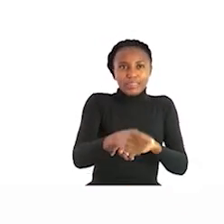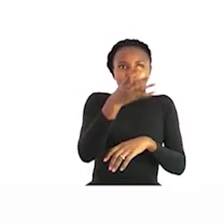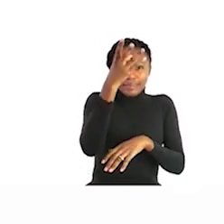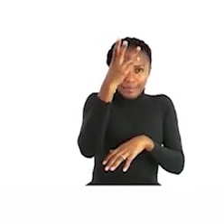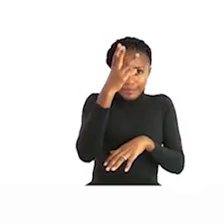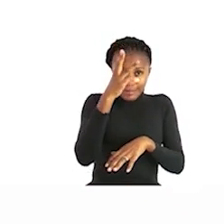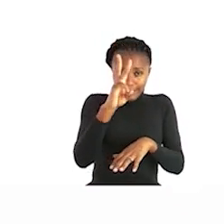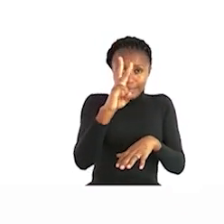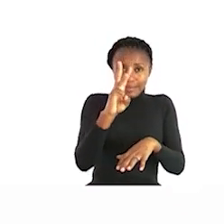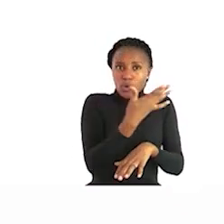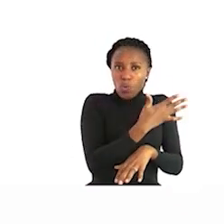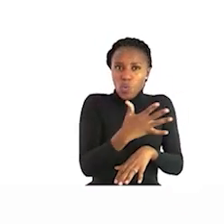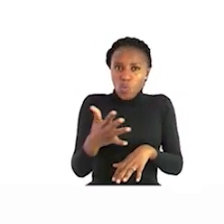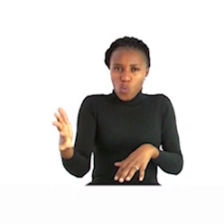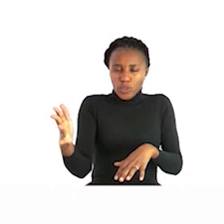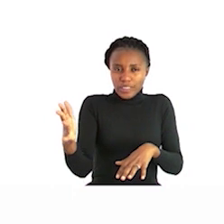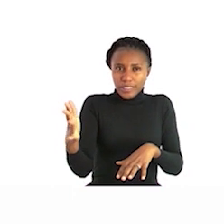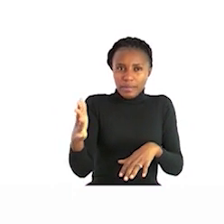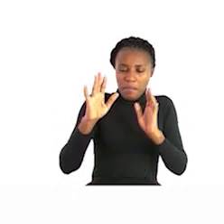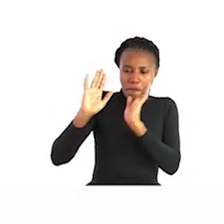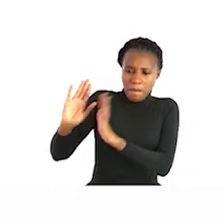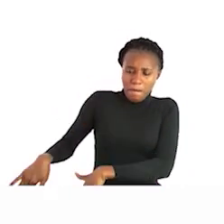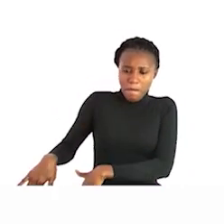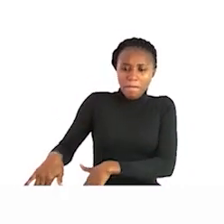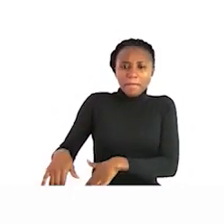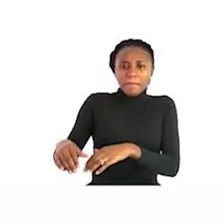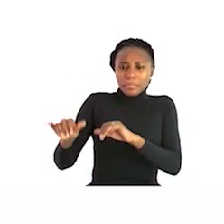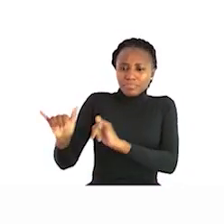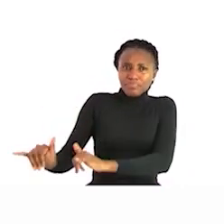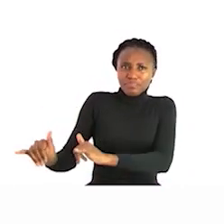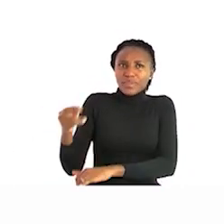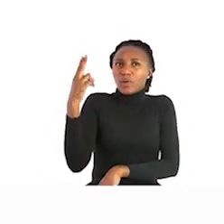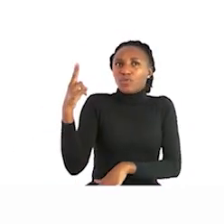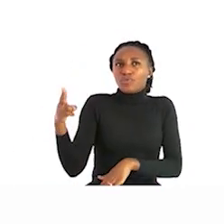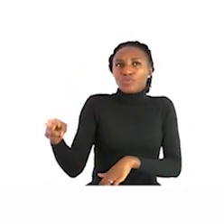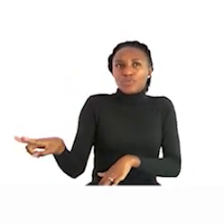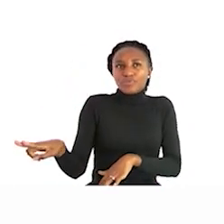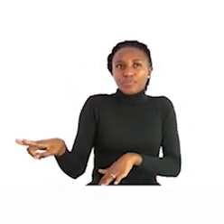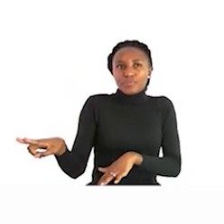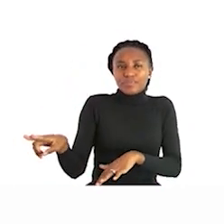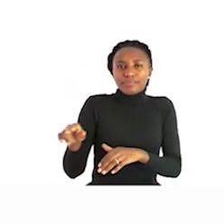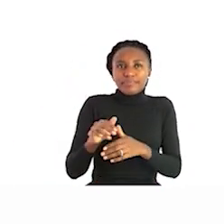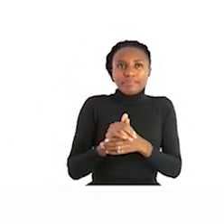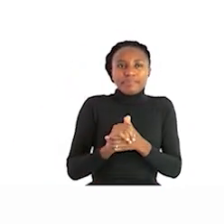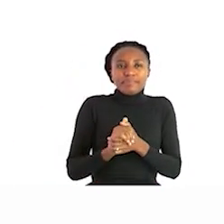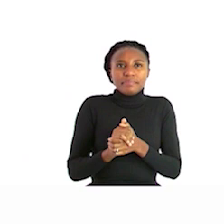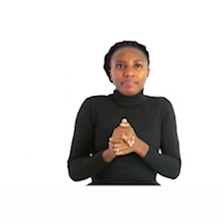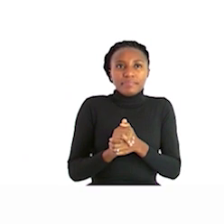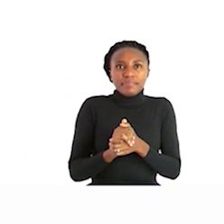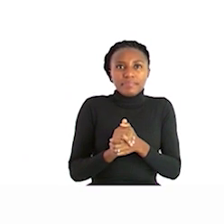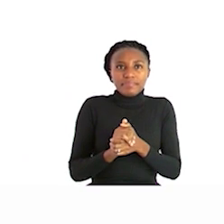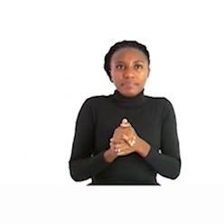repellent on clothing, as mosquitoes may not bite through thin clothing. And number 6, which is not last but